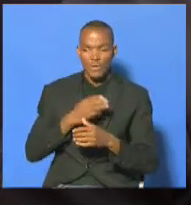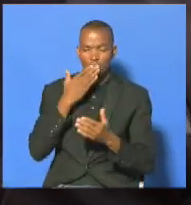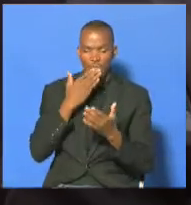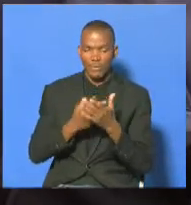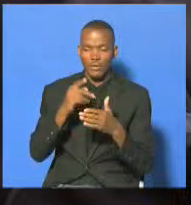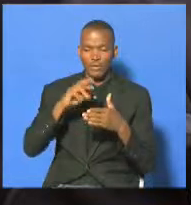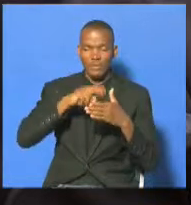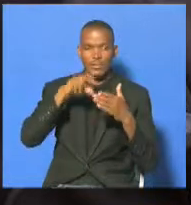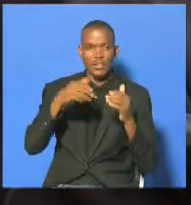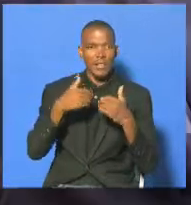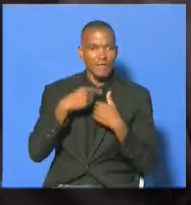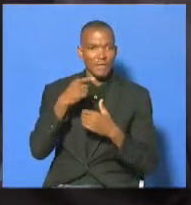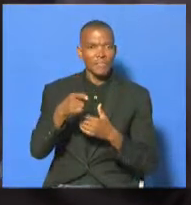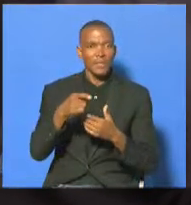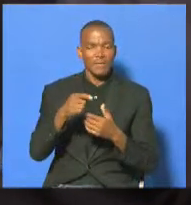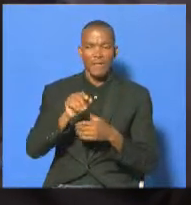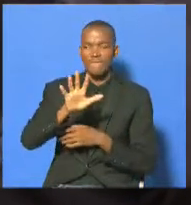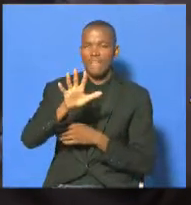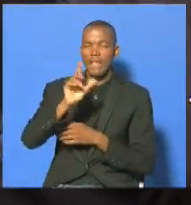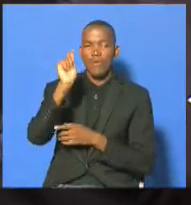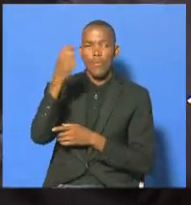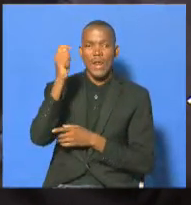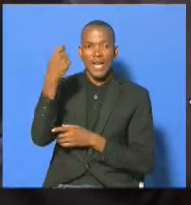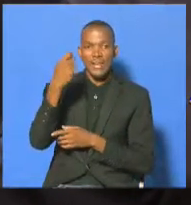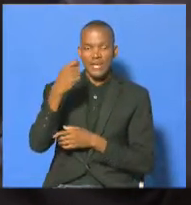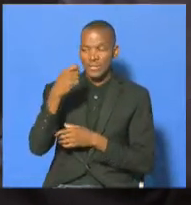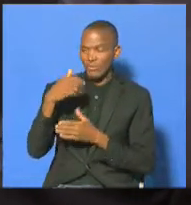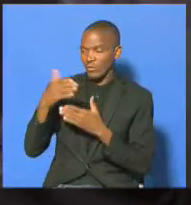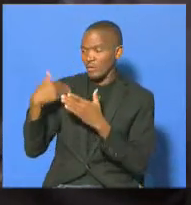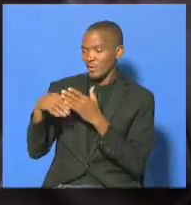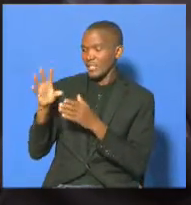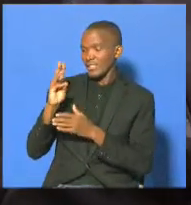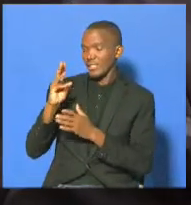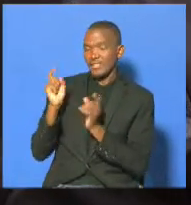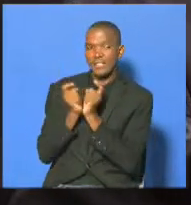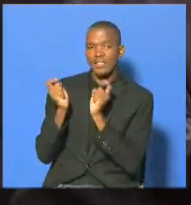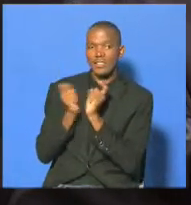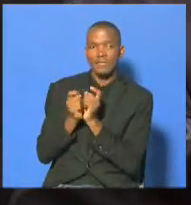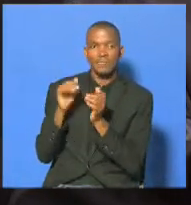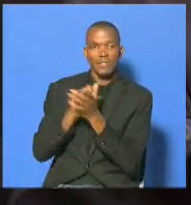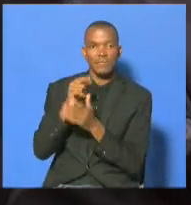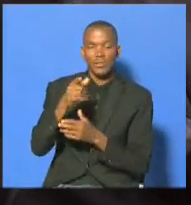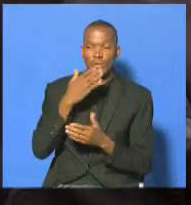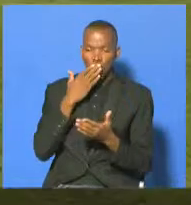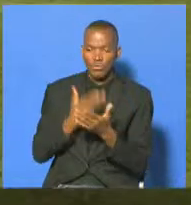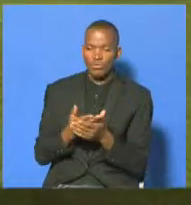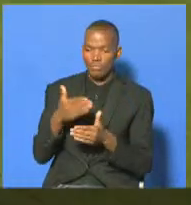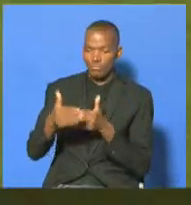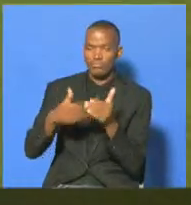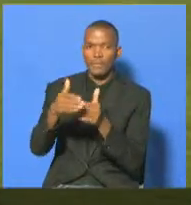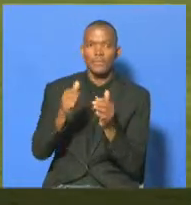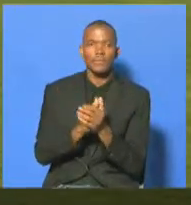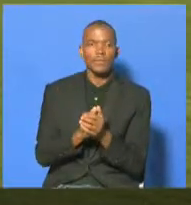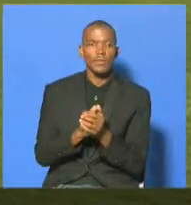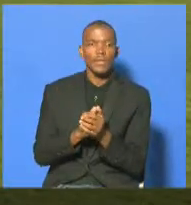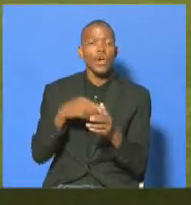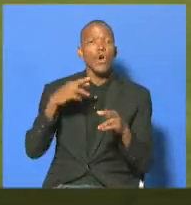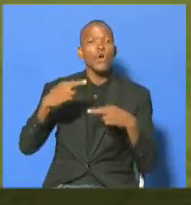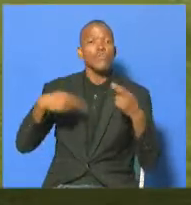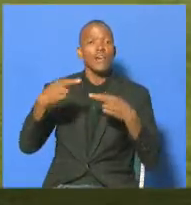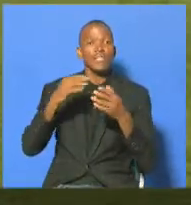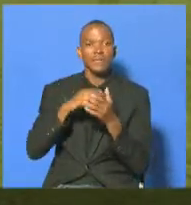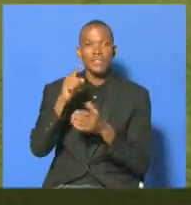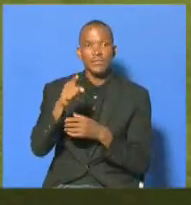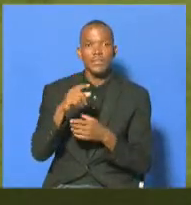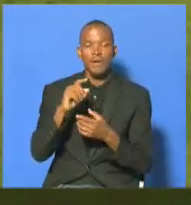results. 5 wins out of 6 games we have played so far. So we are in a very good role. Popa, on the other hand, have